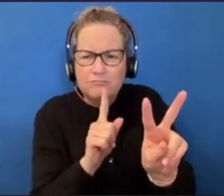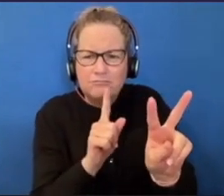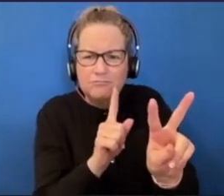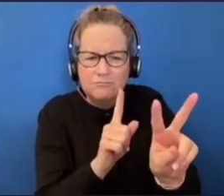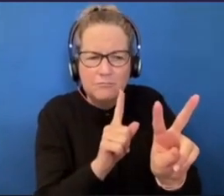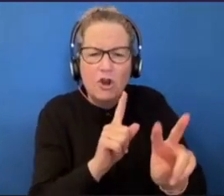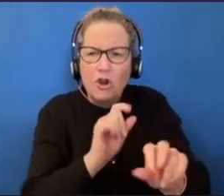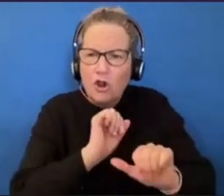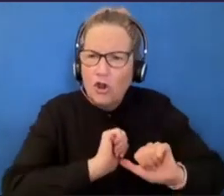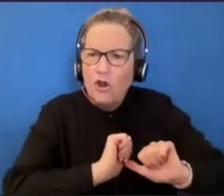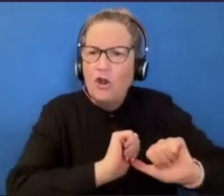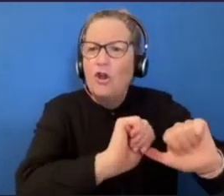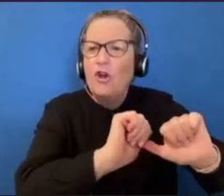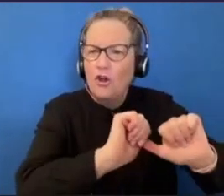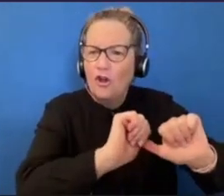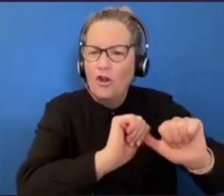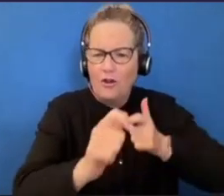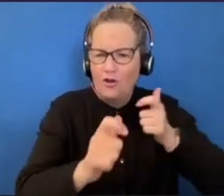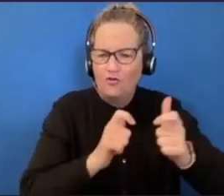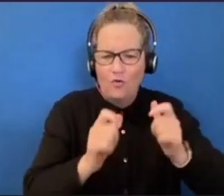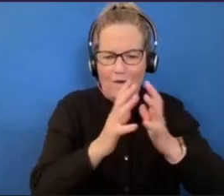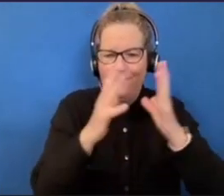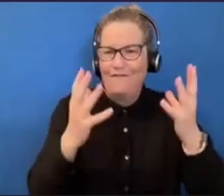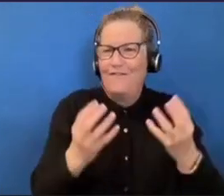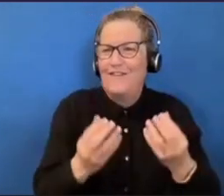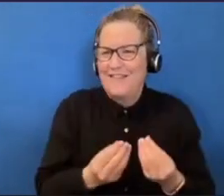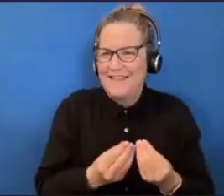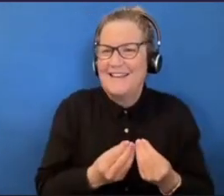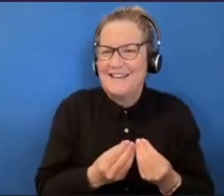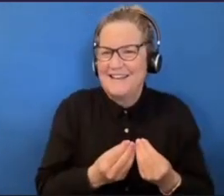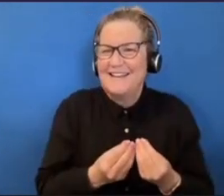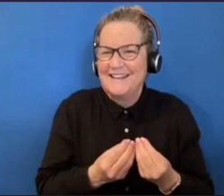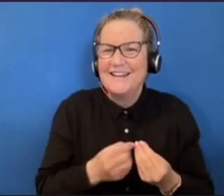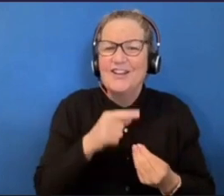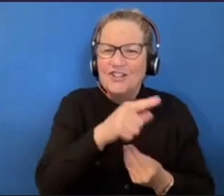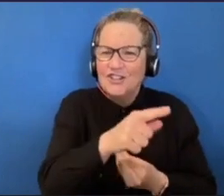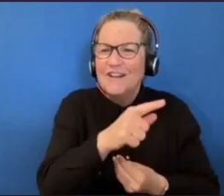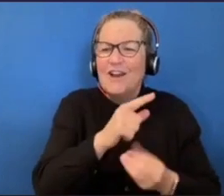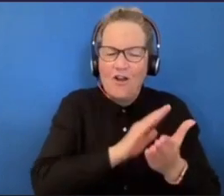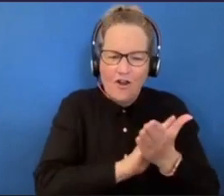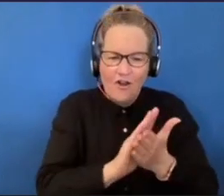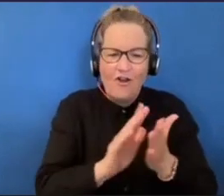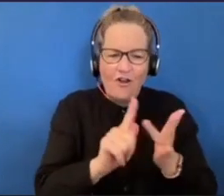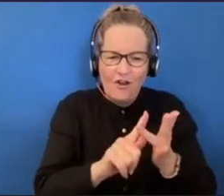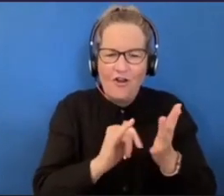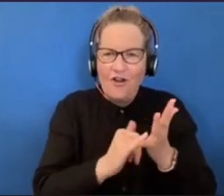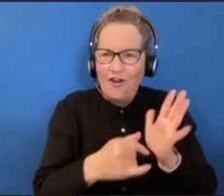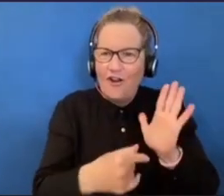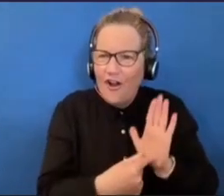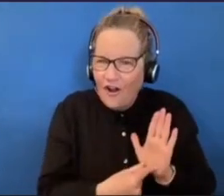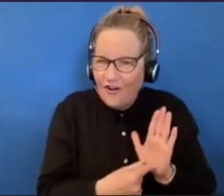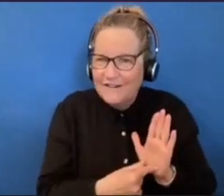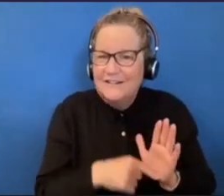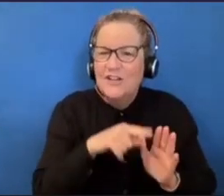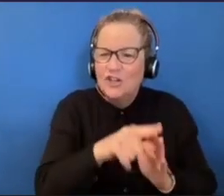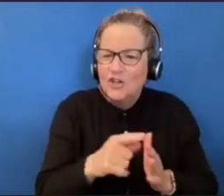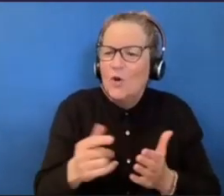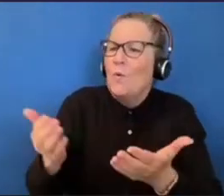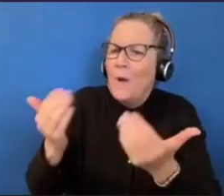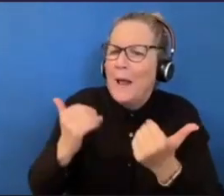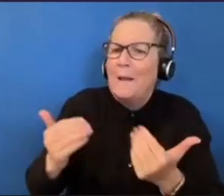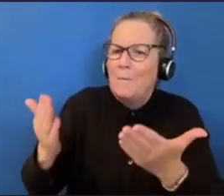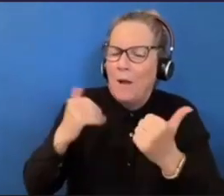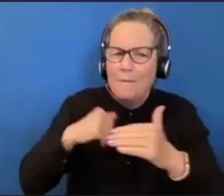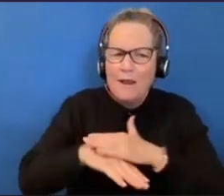Tiffany fully in control of holding that role of host. And she is the one who welcomes people into her home in her